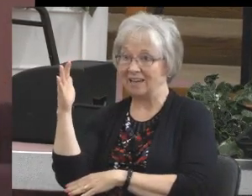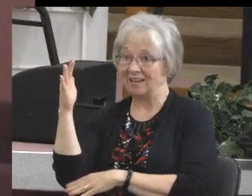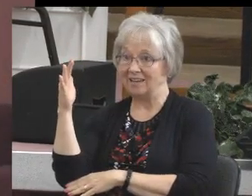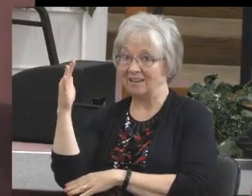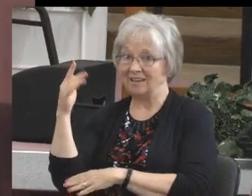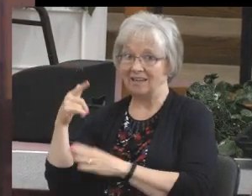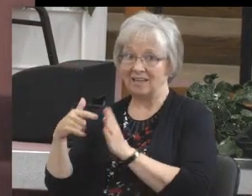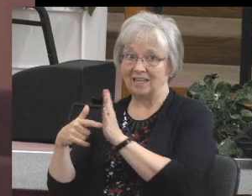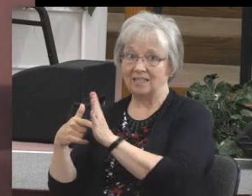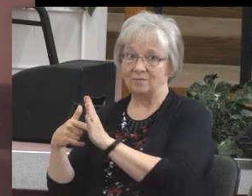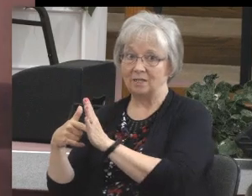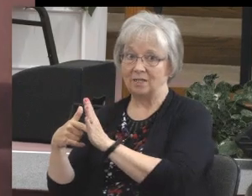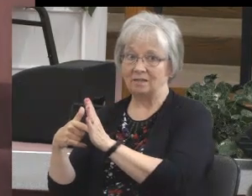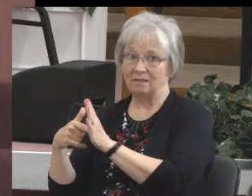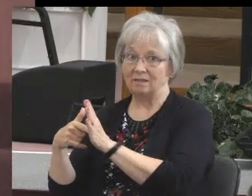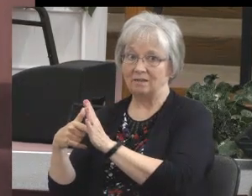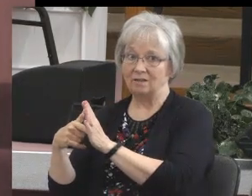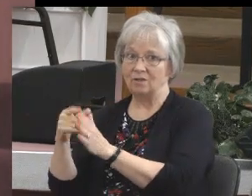you know,